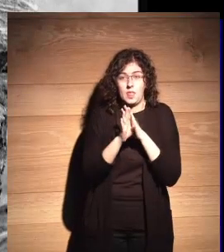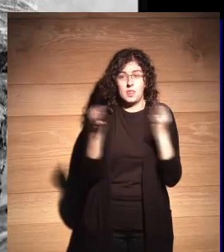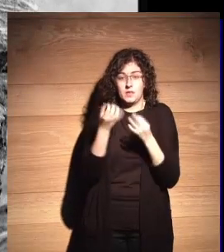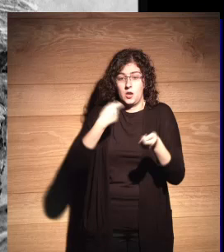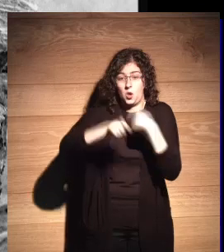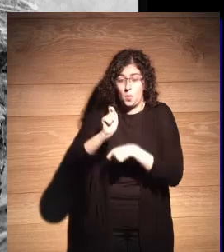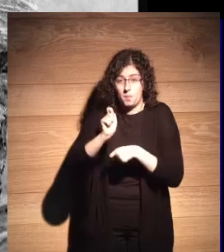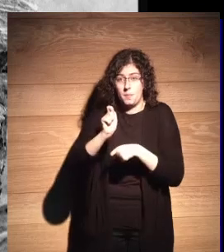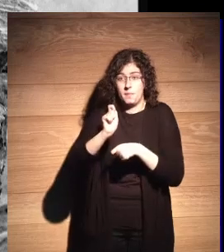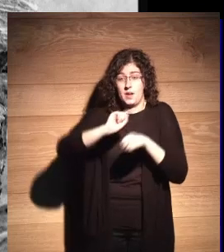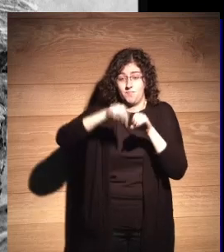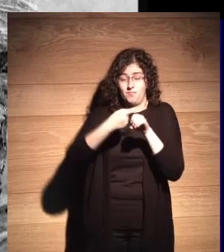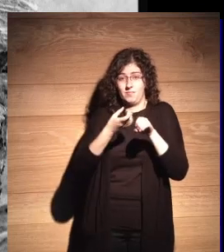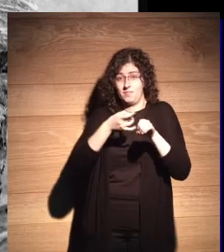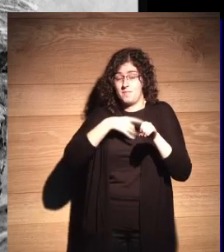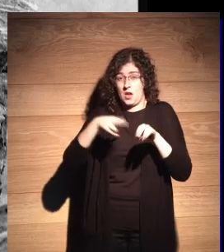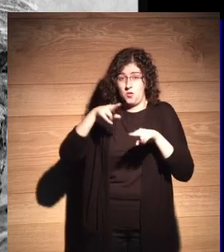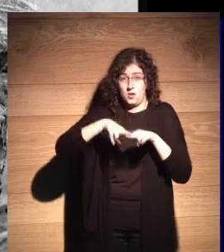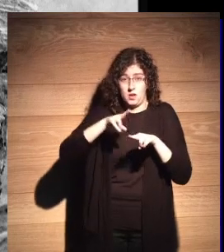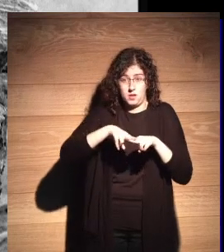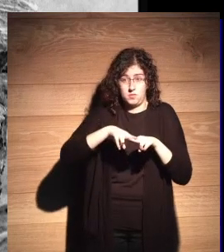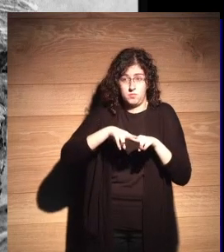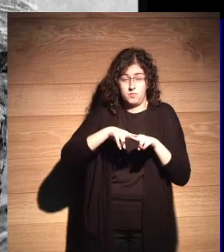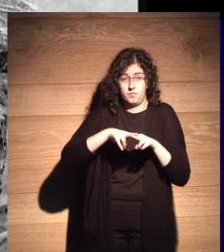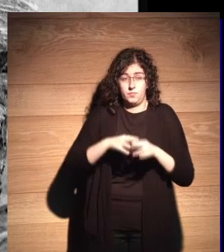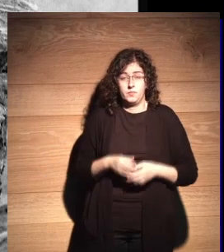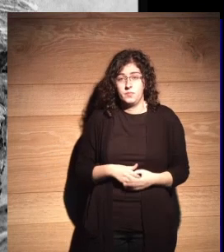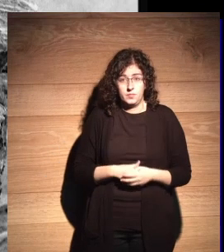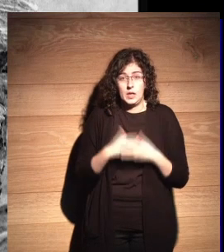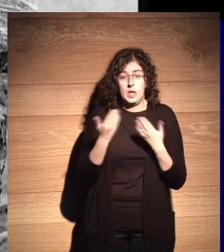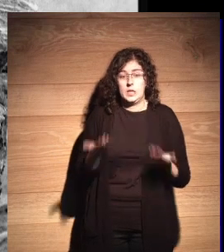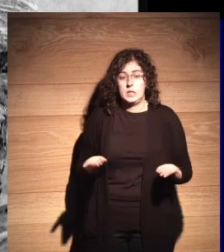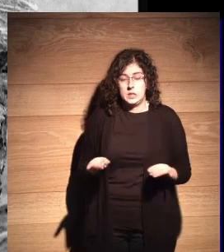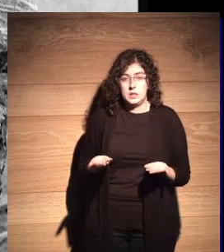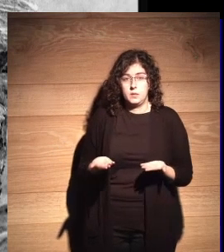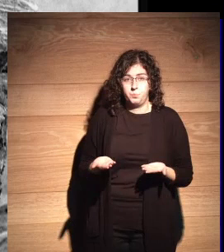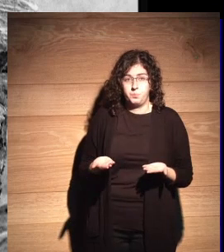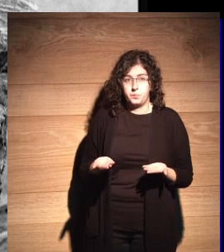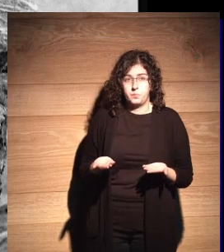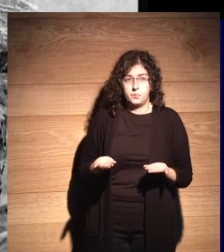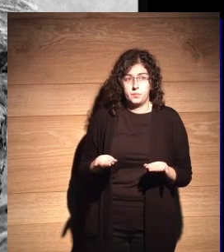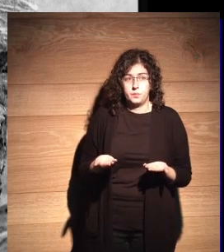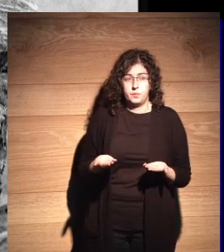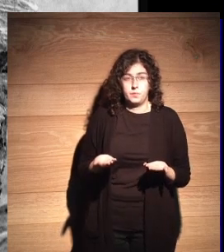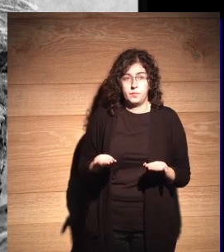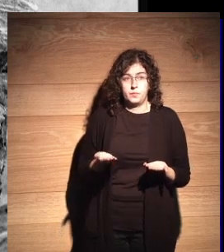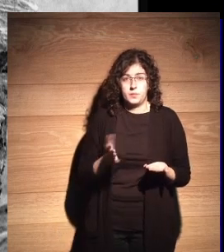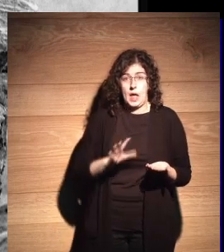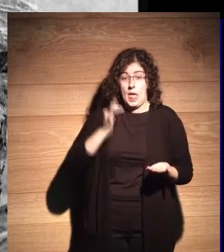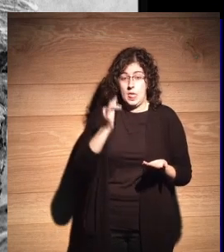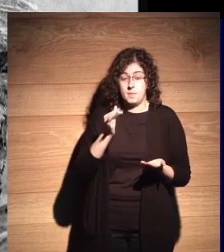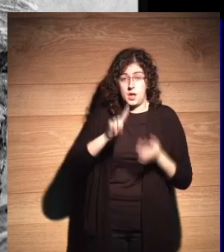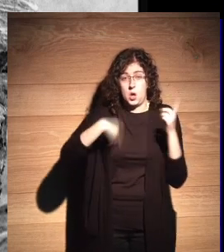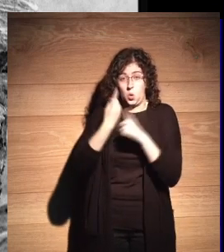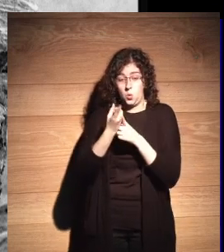than the color. And so I decided, and plus I could process it locally, so I decided just